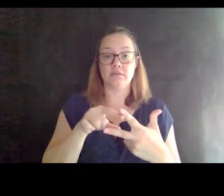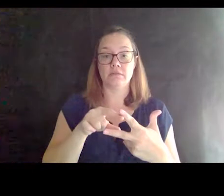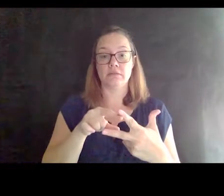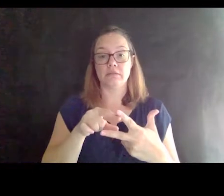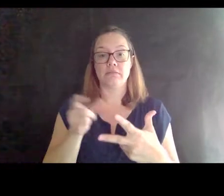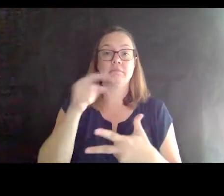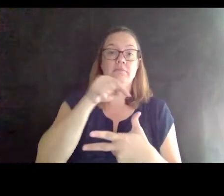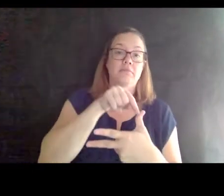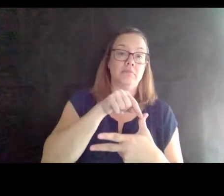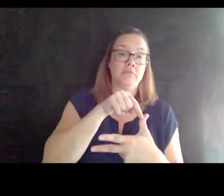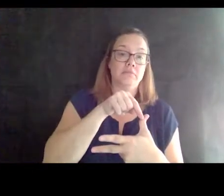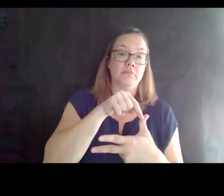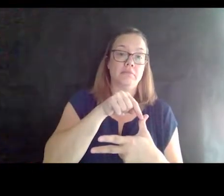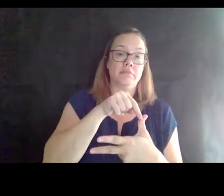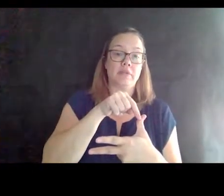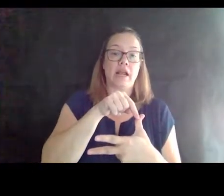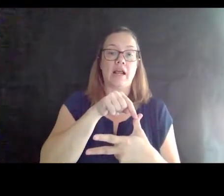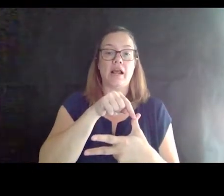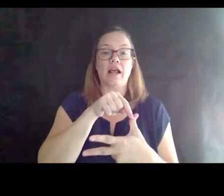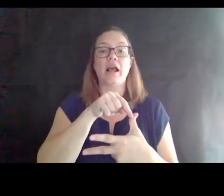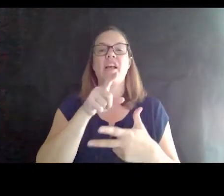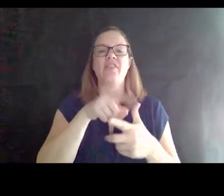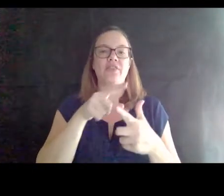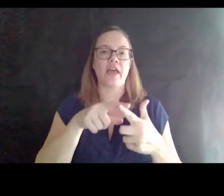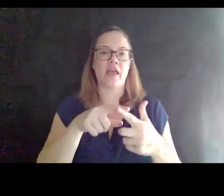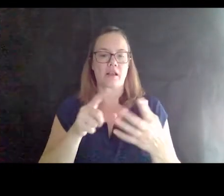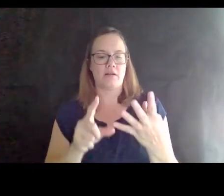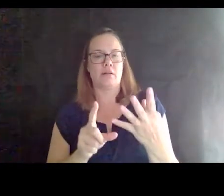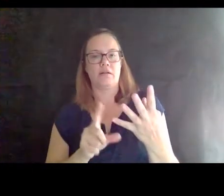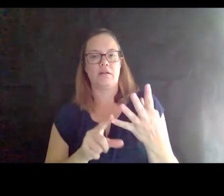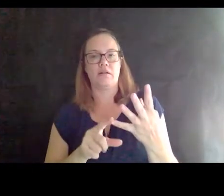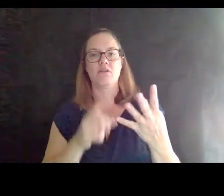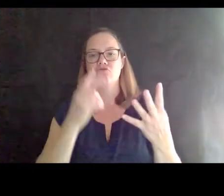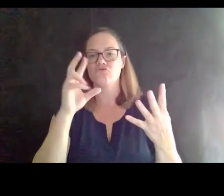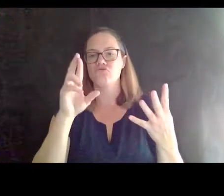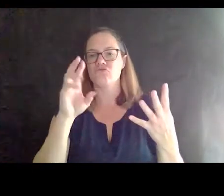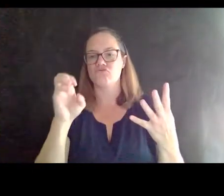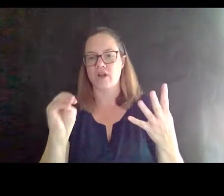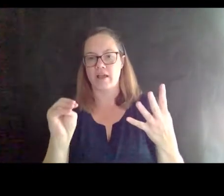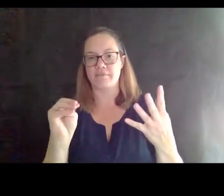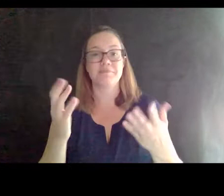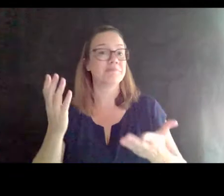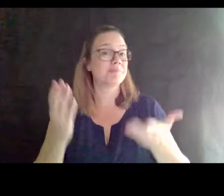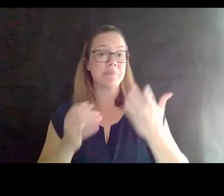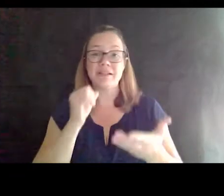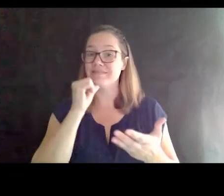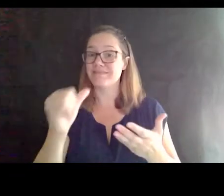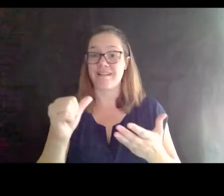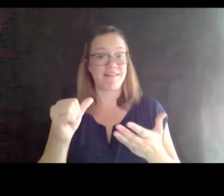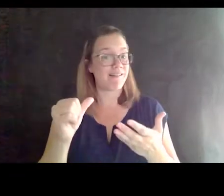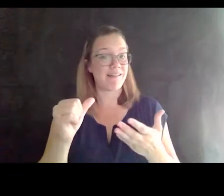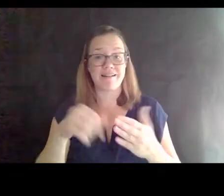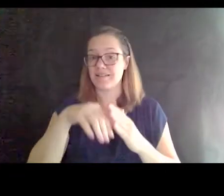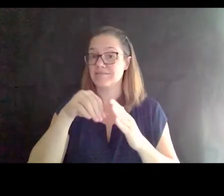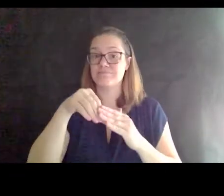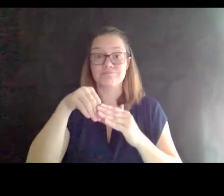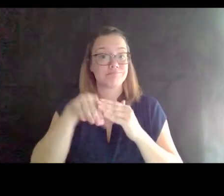back to stage one, and then REM sleep. We might not always hit stage four.